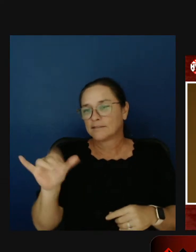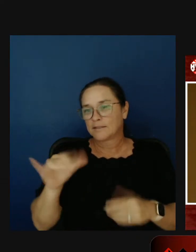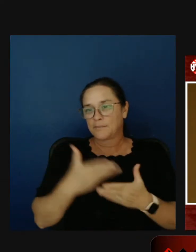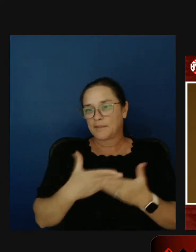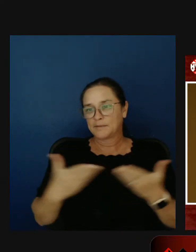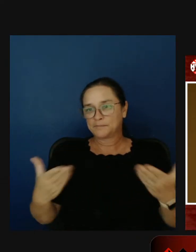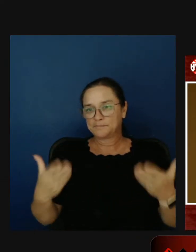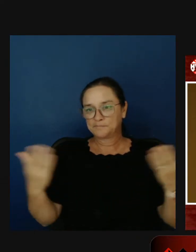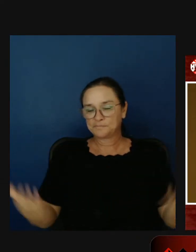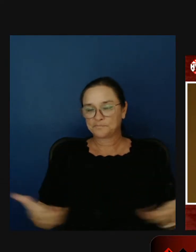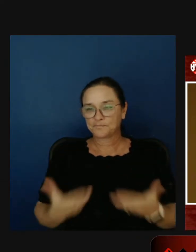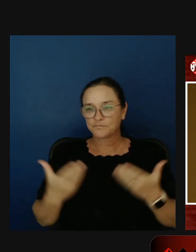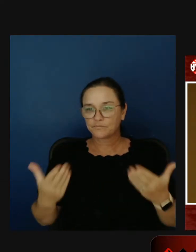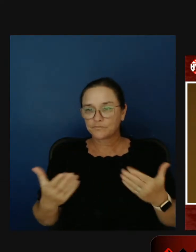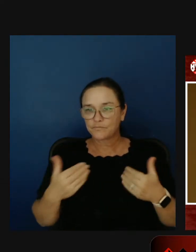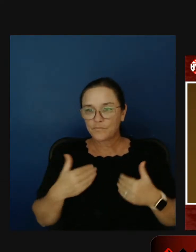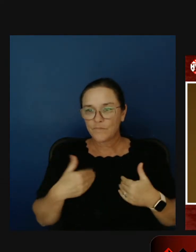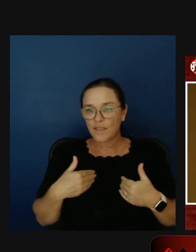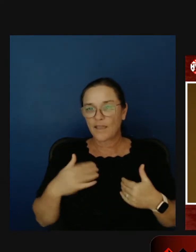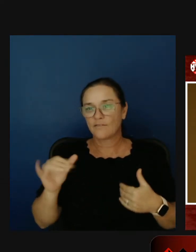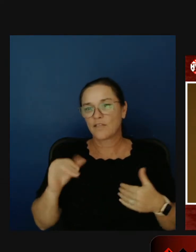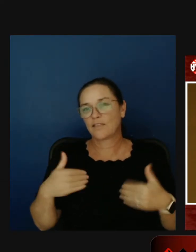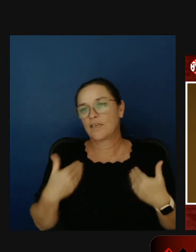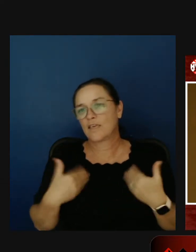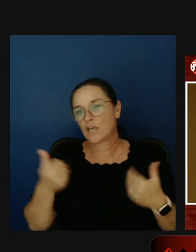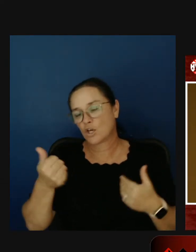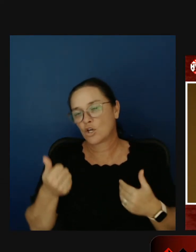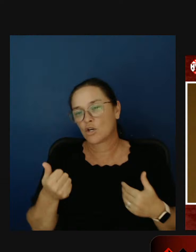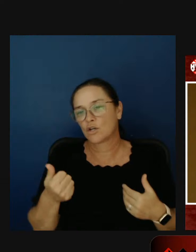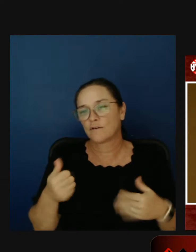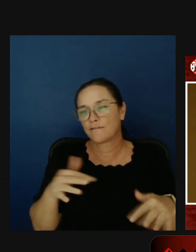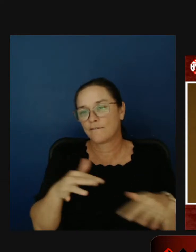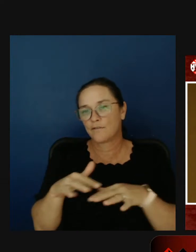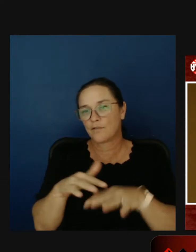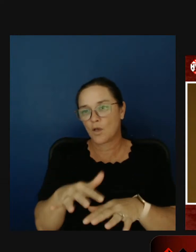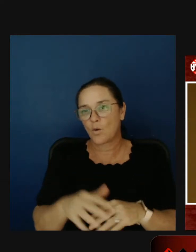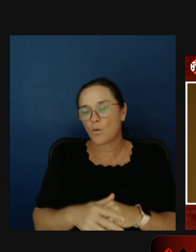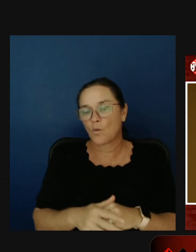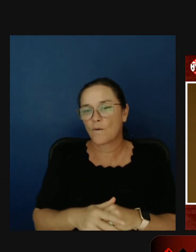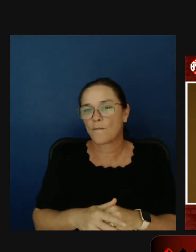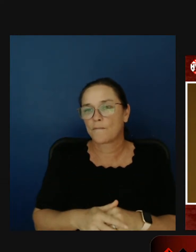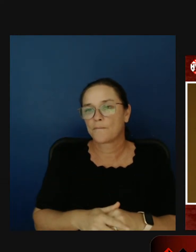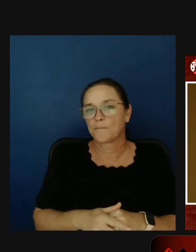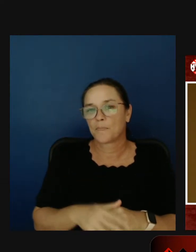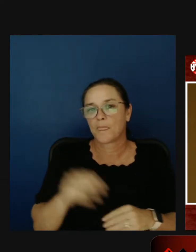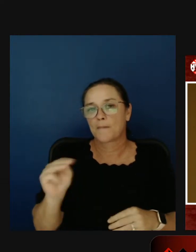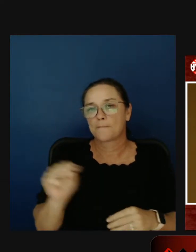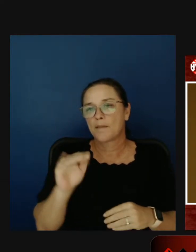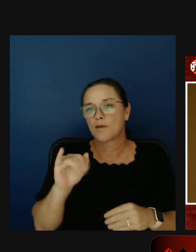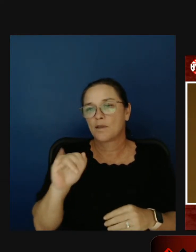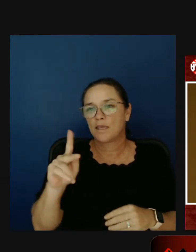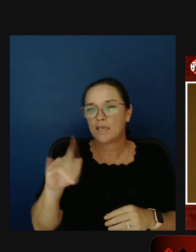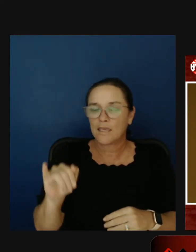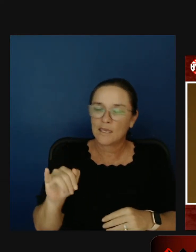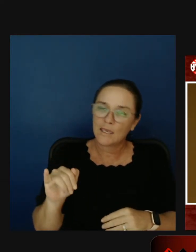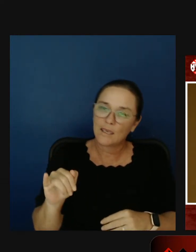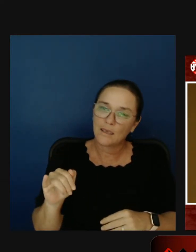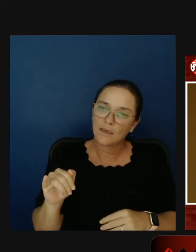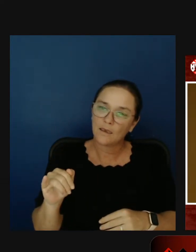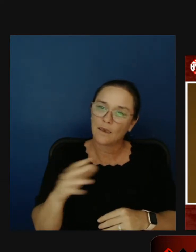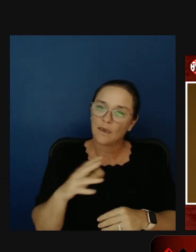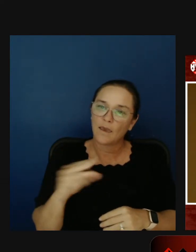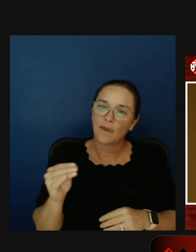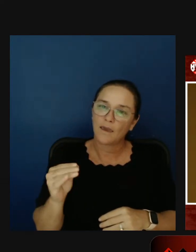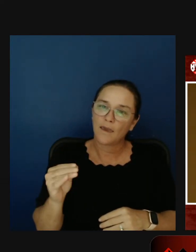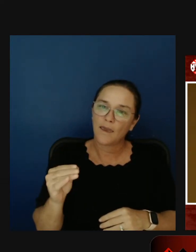but now it's got kind of the younger lava flows, Mauna Iki, 1971, 74, as well as these